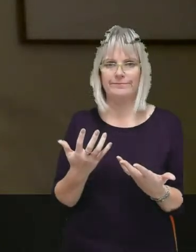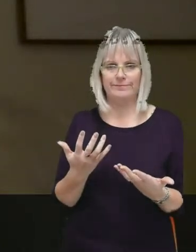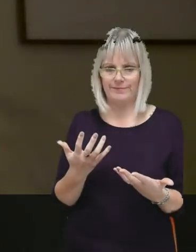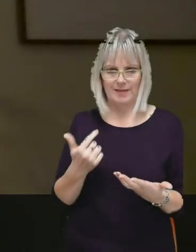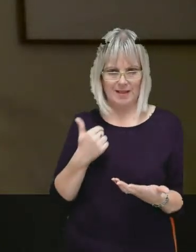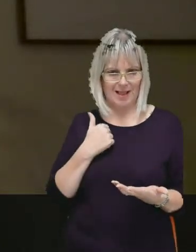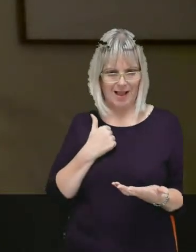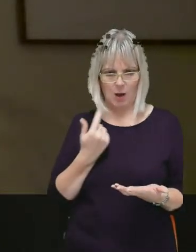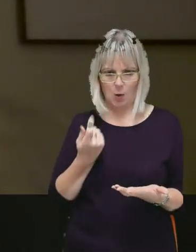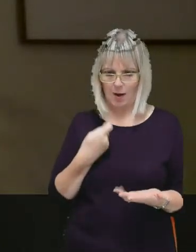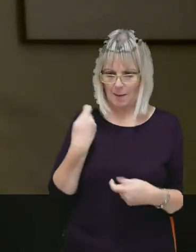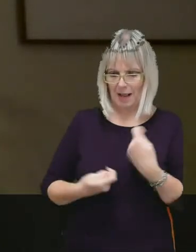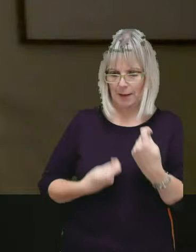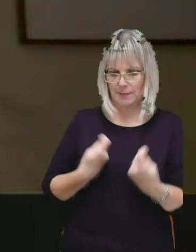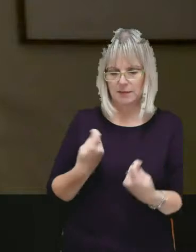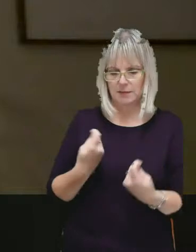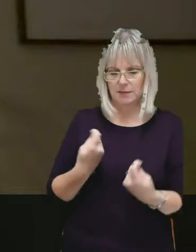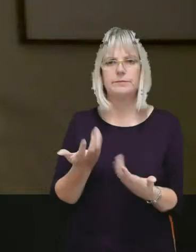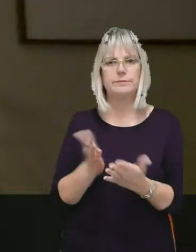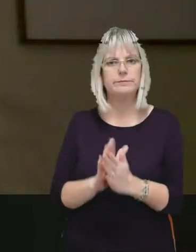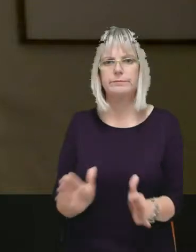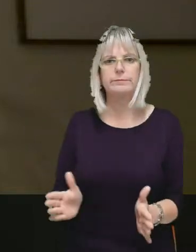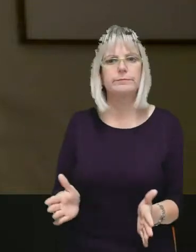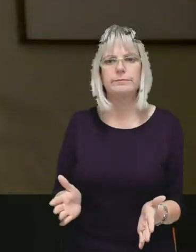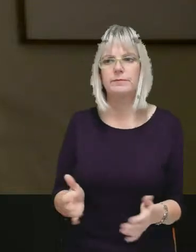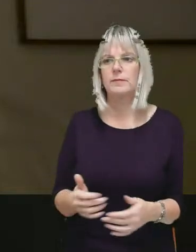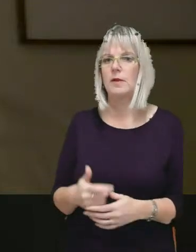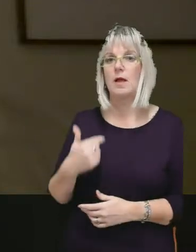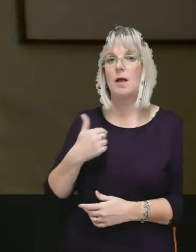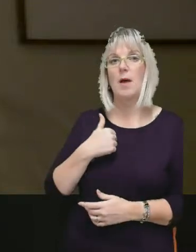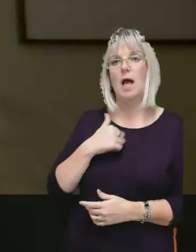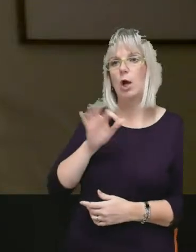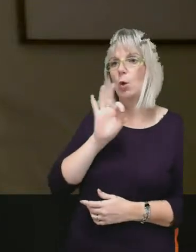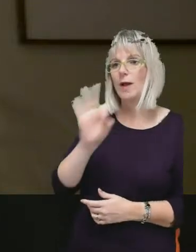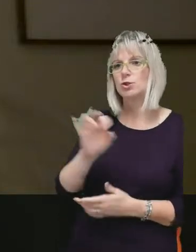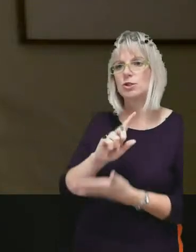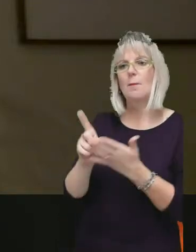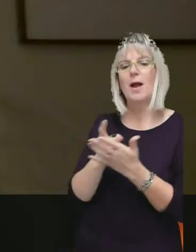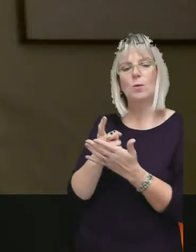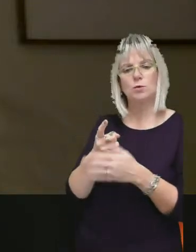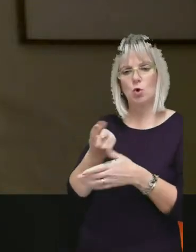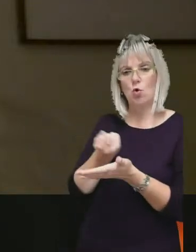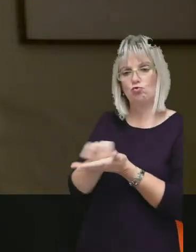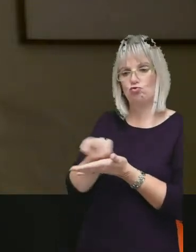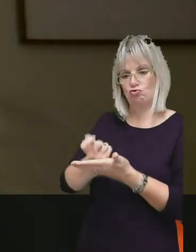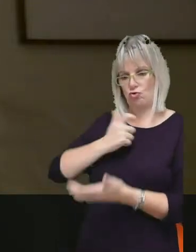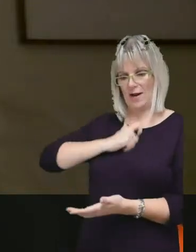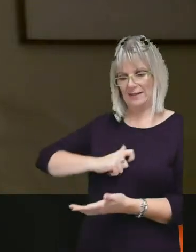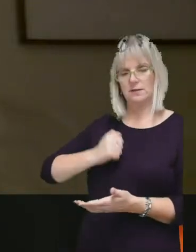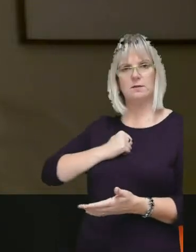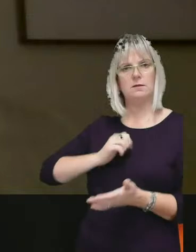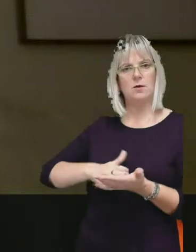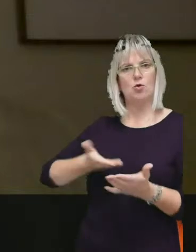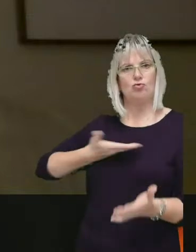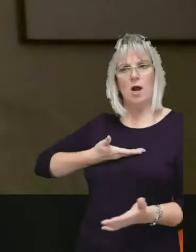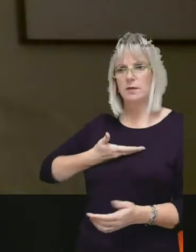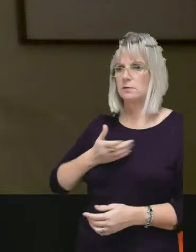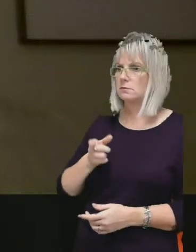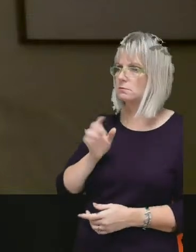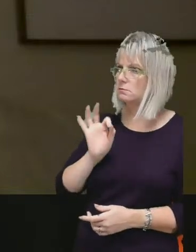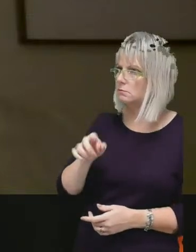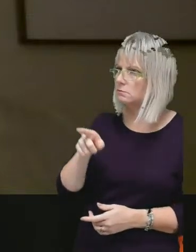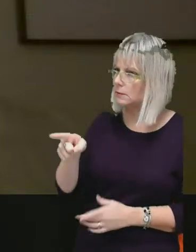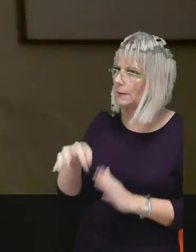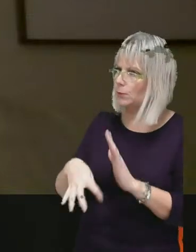is about renters and their rights. What does the Mayor of London propose to do about improving renters' rights? Are